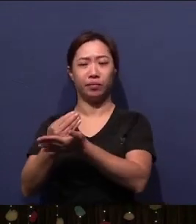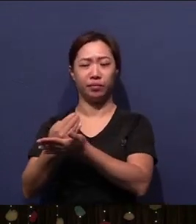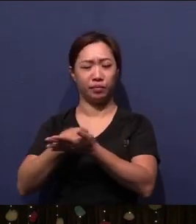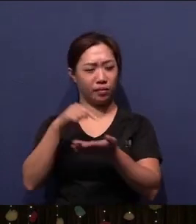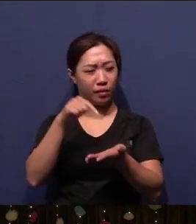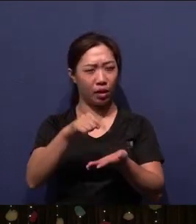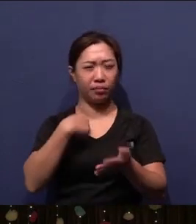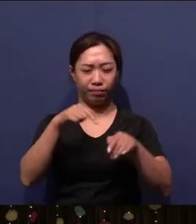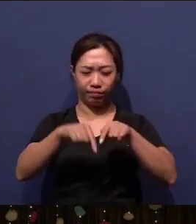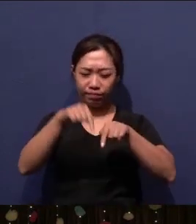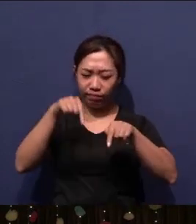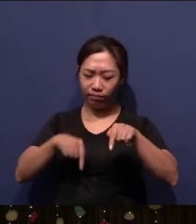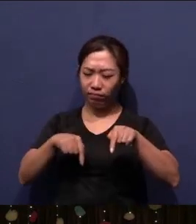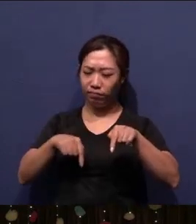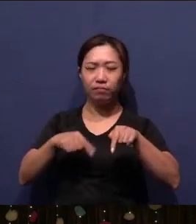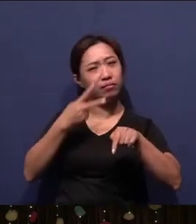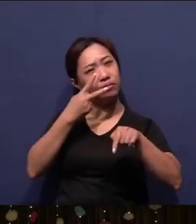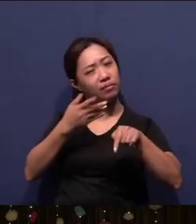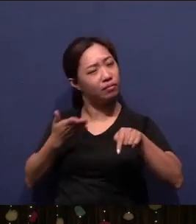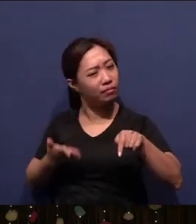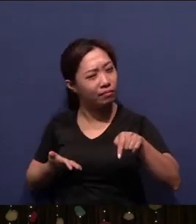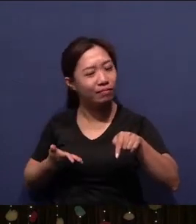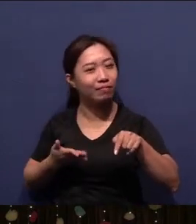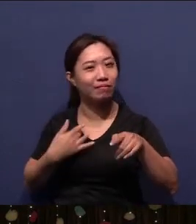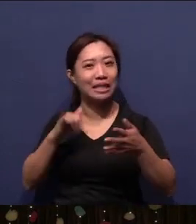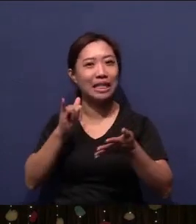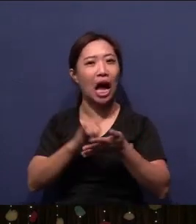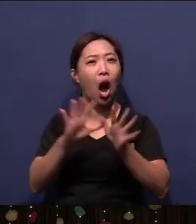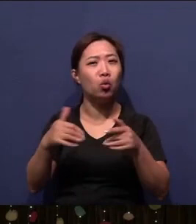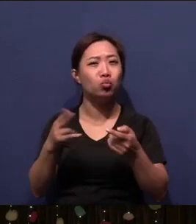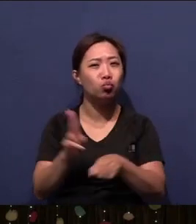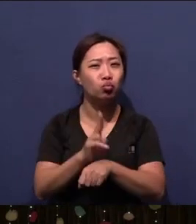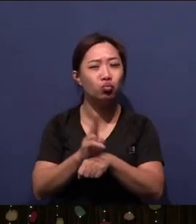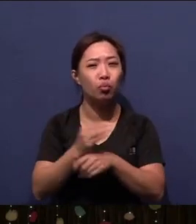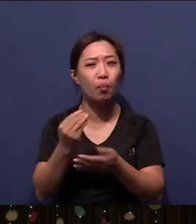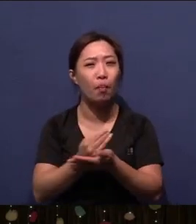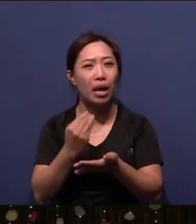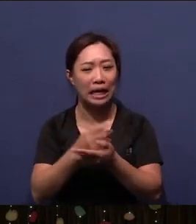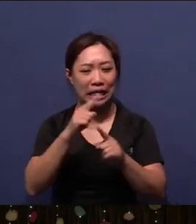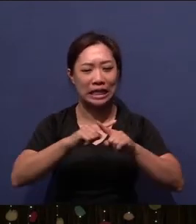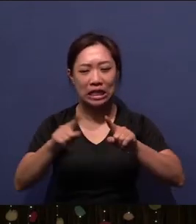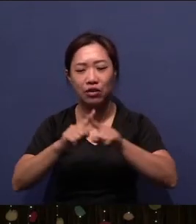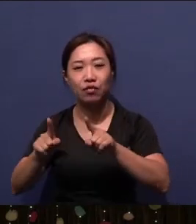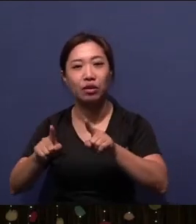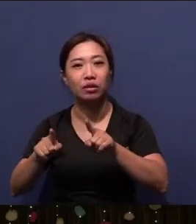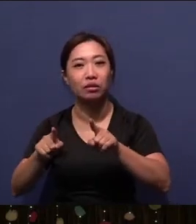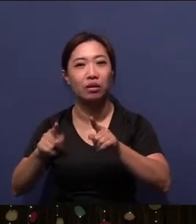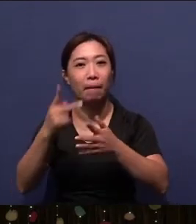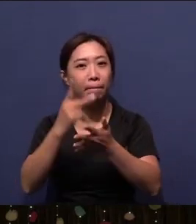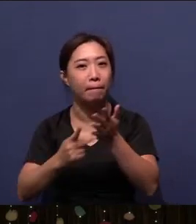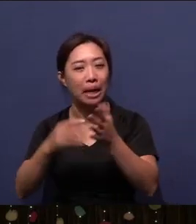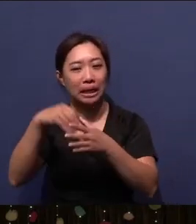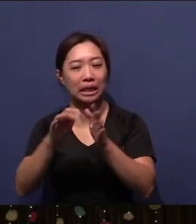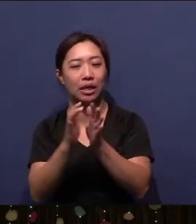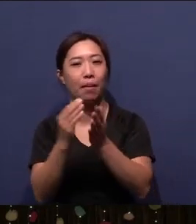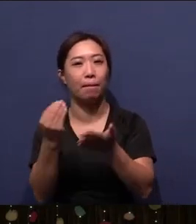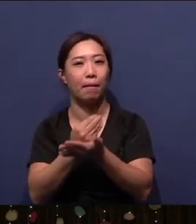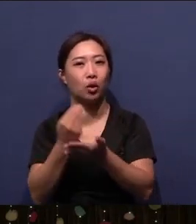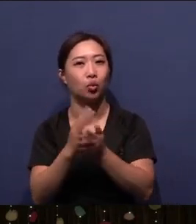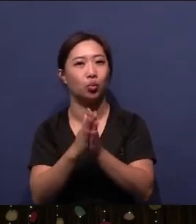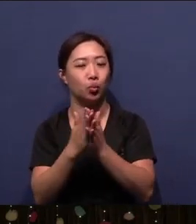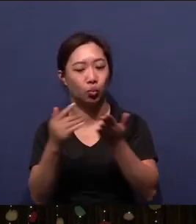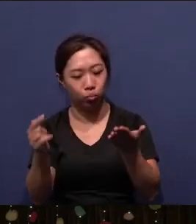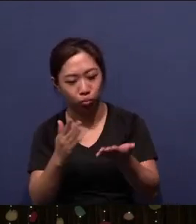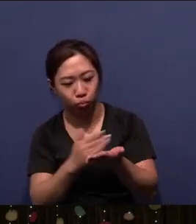we got to take a step back and see how this word is being used by Matthew in other parts of the book itself. And it